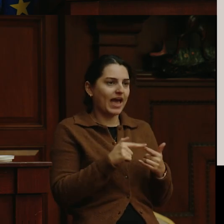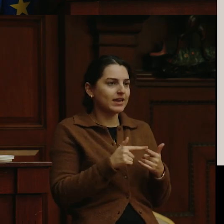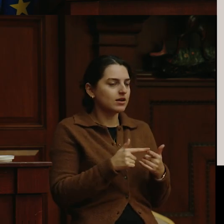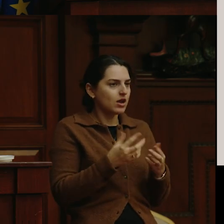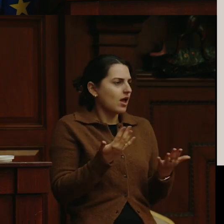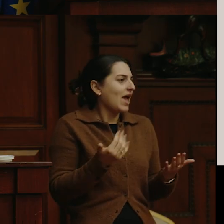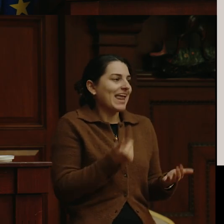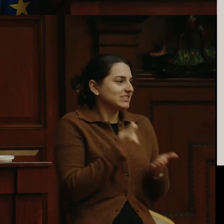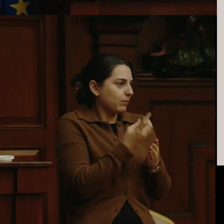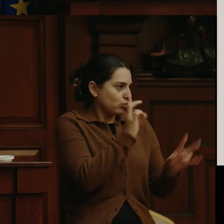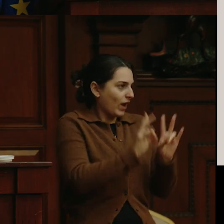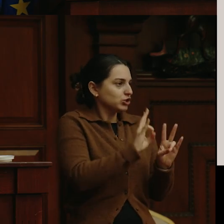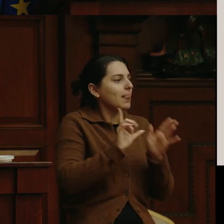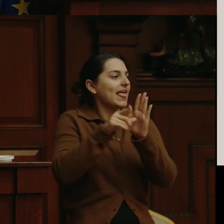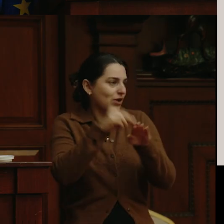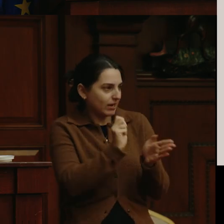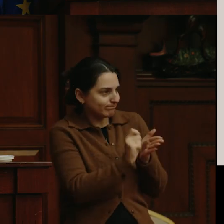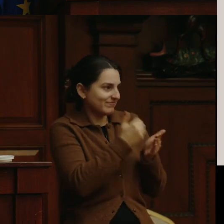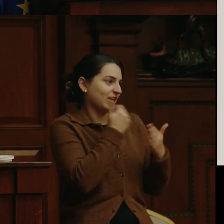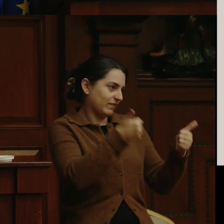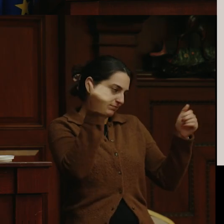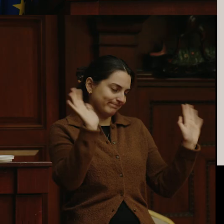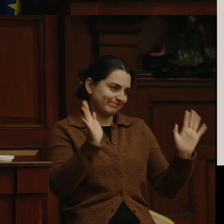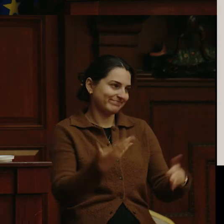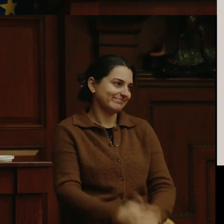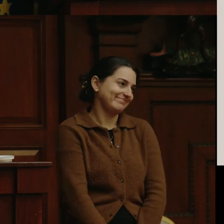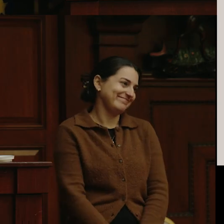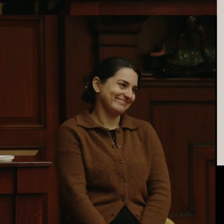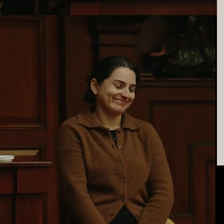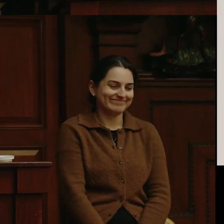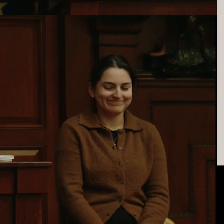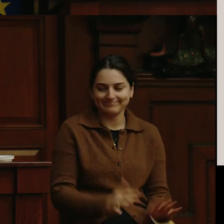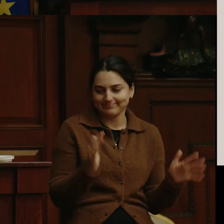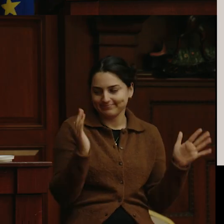very much welcome any questions that anyone might have later on. Thanks very much.